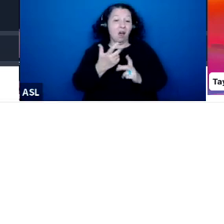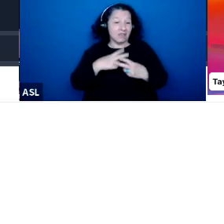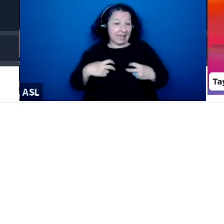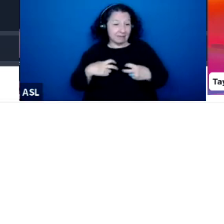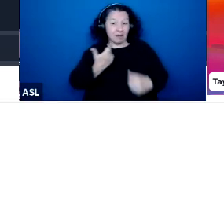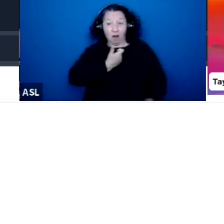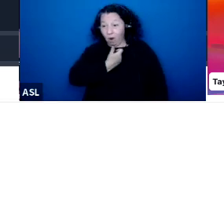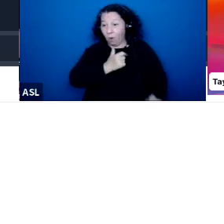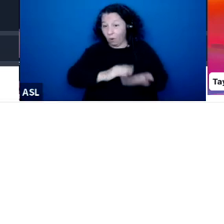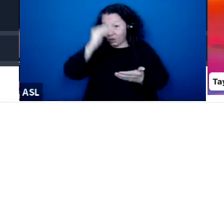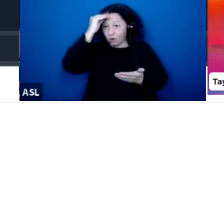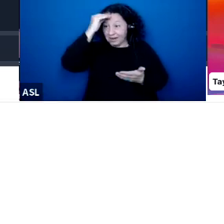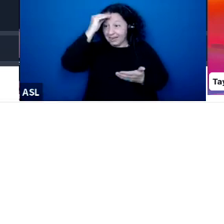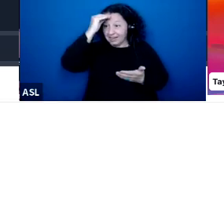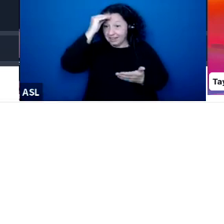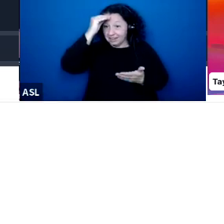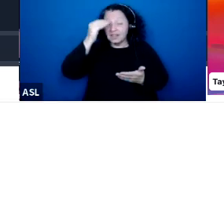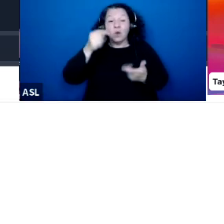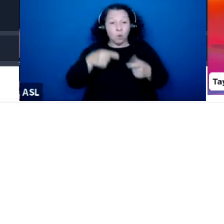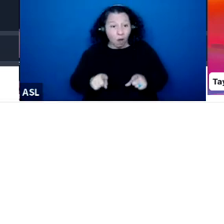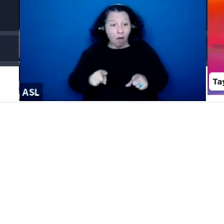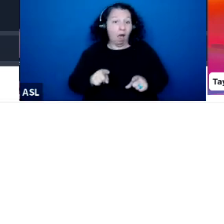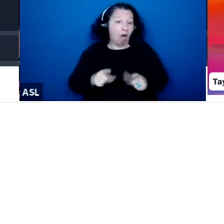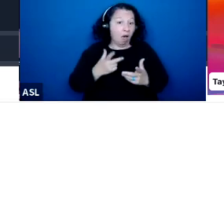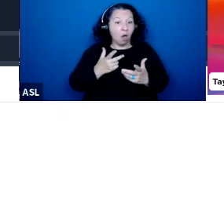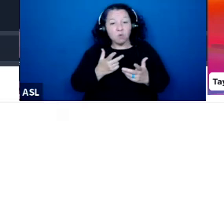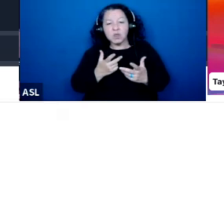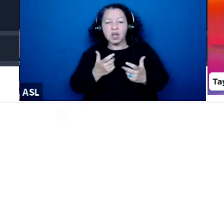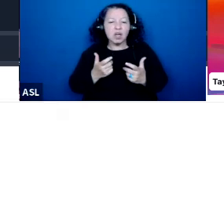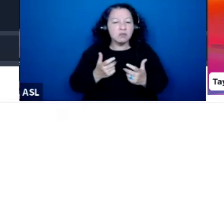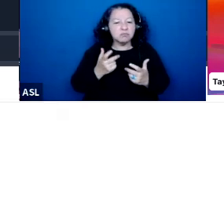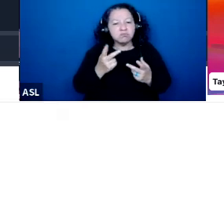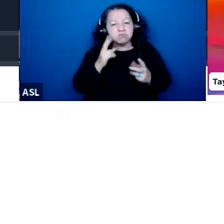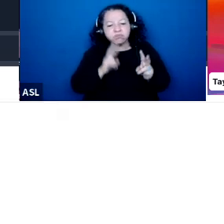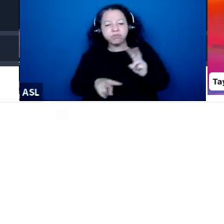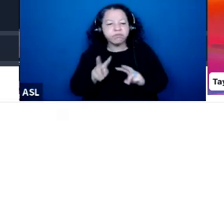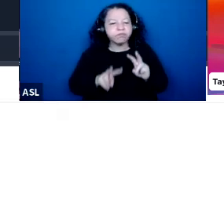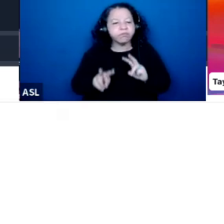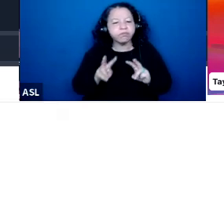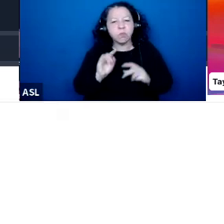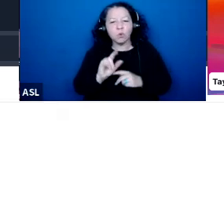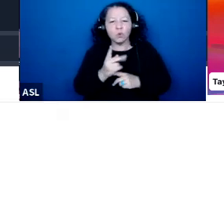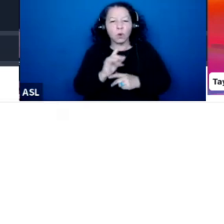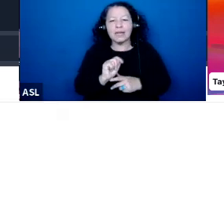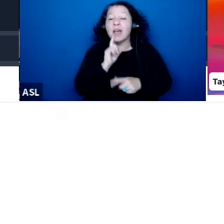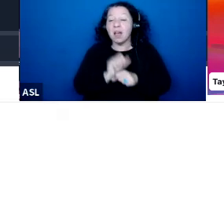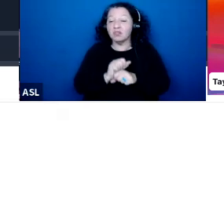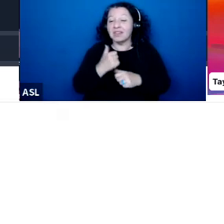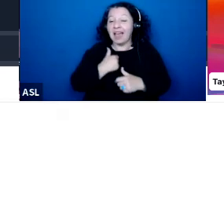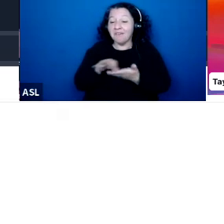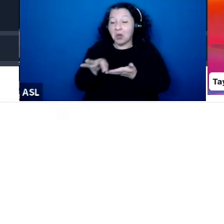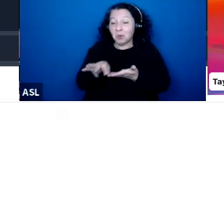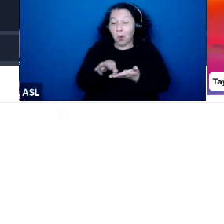the self-assessment, right, our own learning as we explore the toolkit is the scoring rubric. So